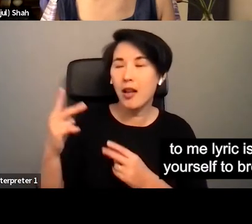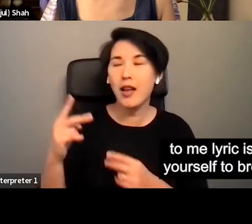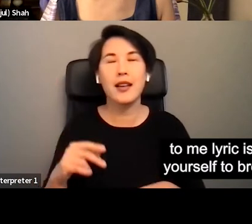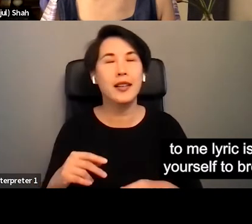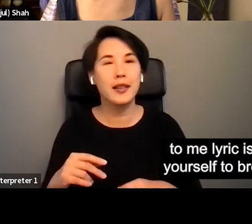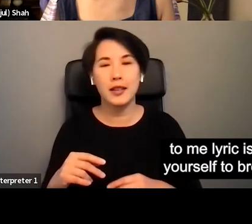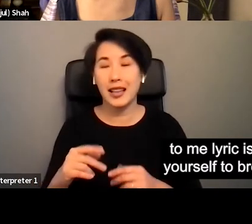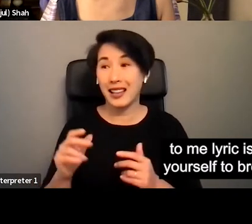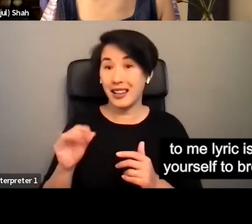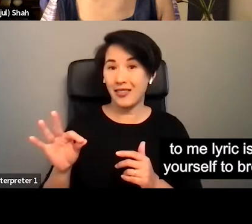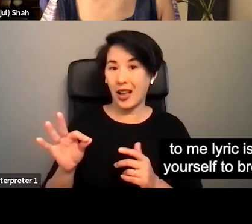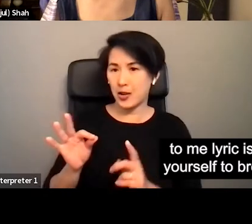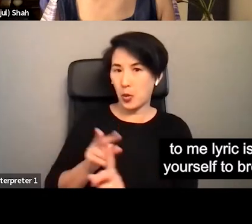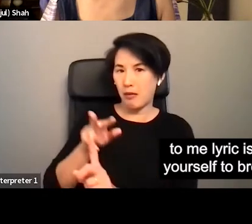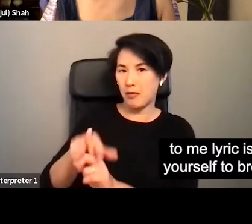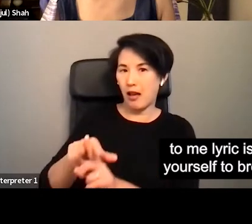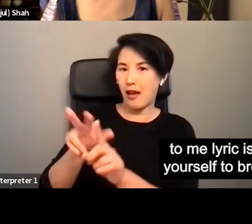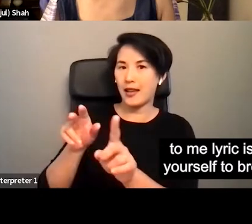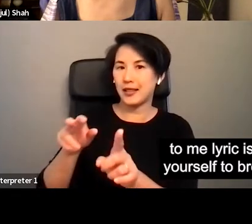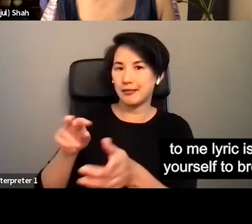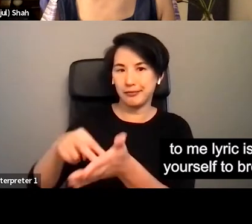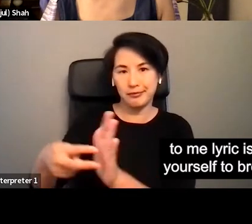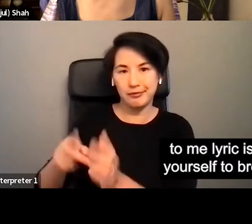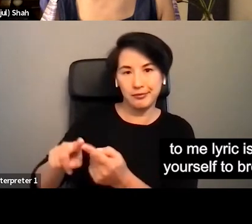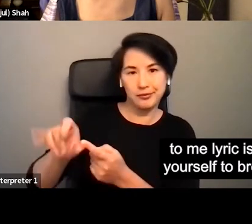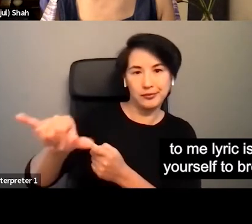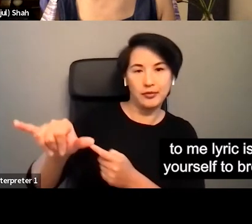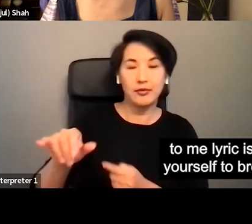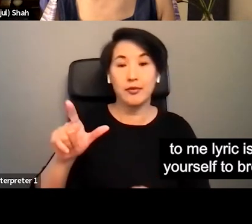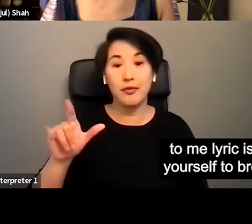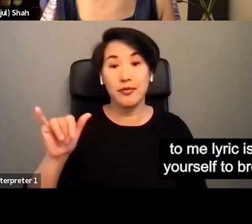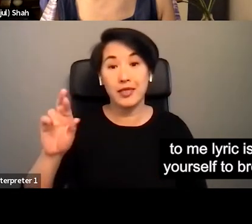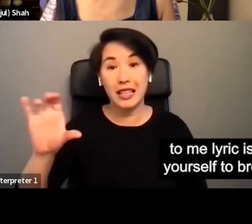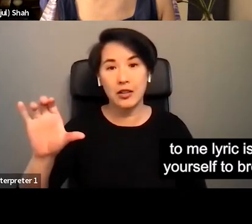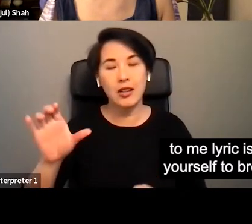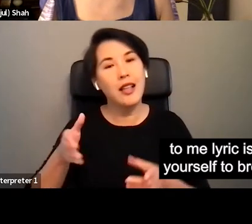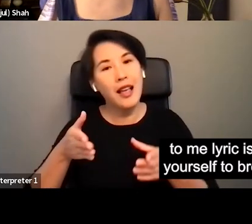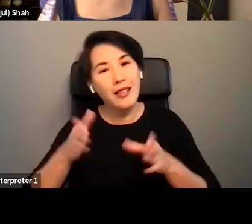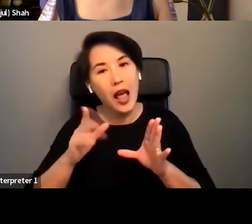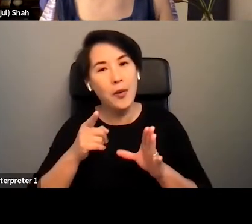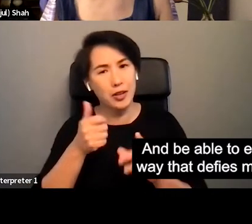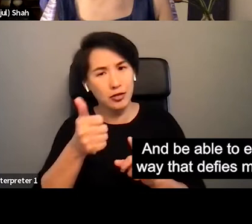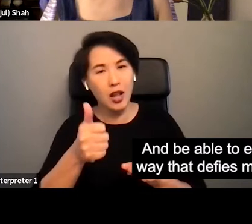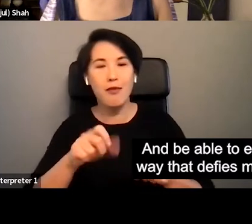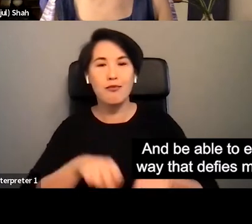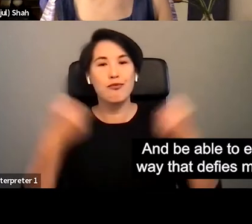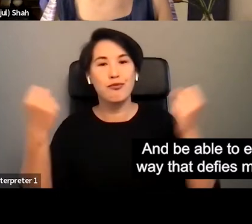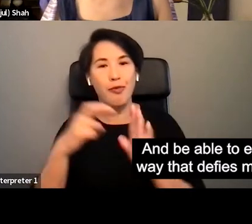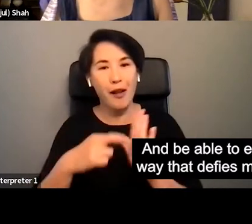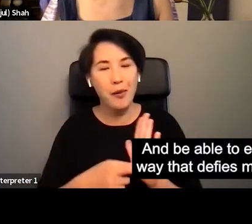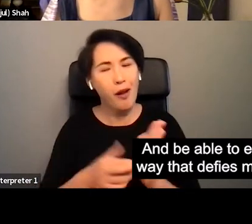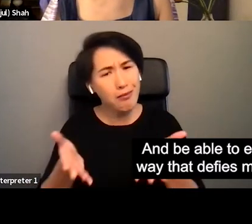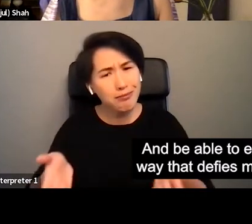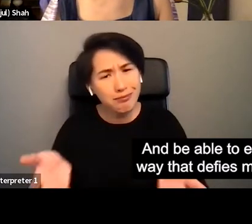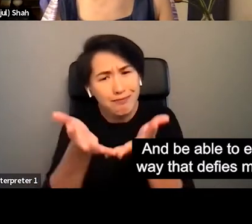it, to me, lyric is about allowing yourself to break all the rules and